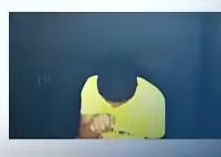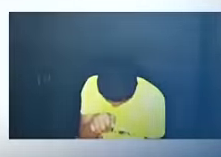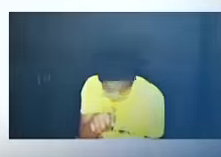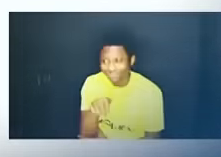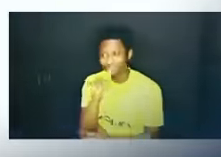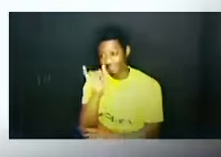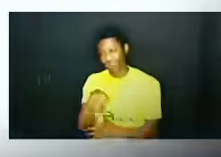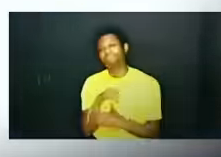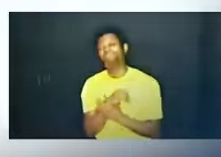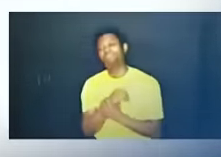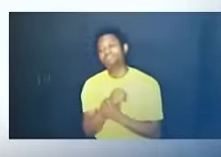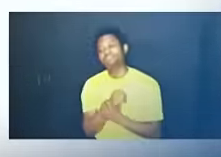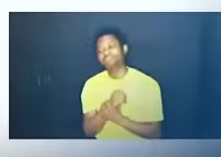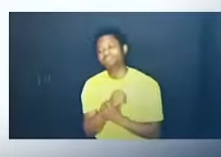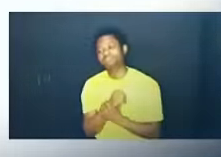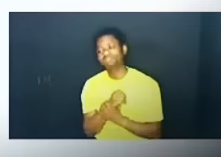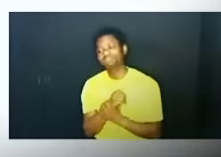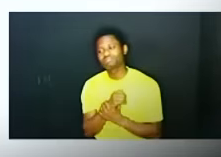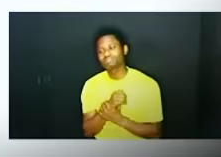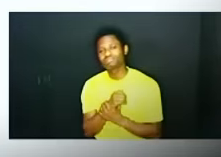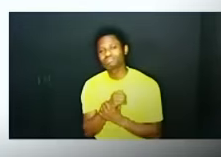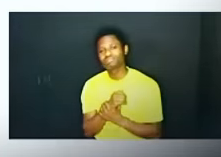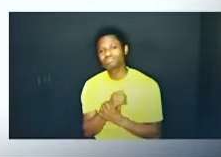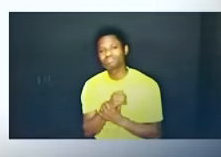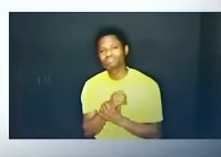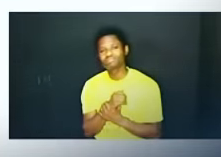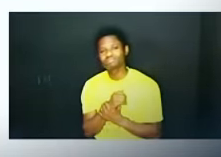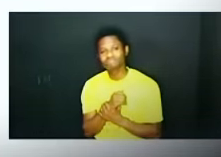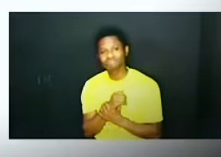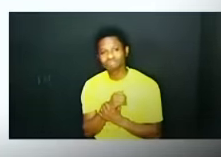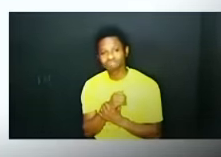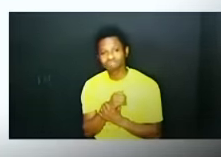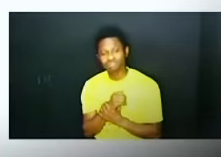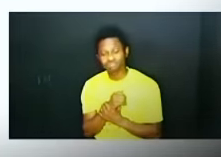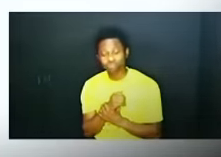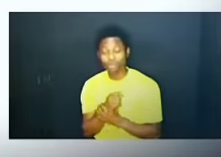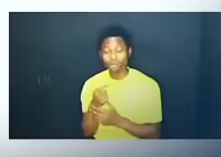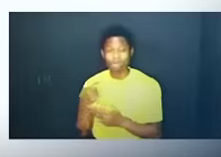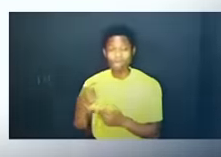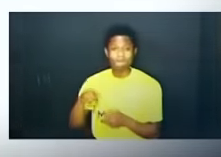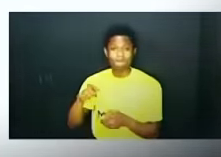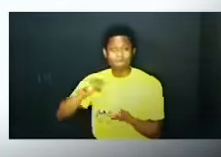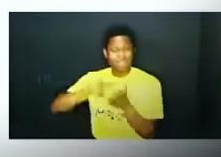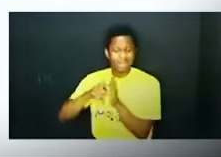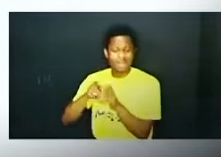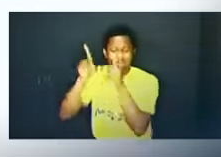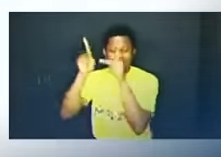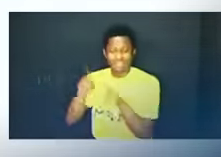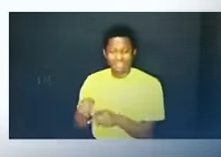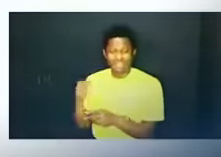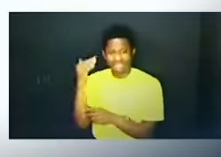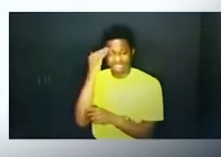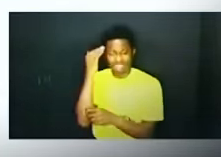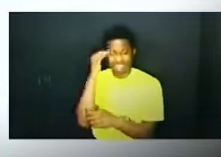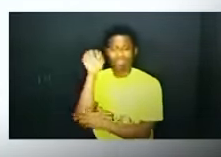It carries a connotation of someone prostrating himself or herself or